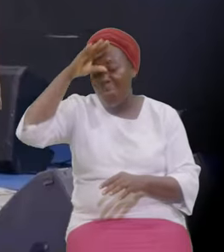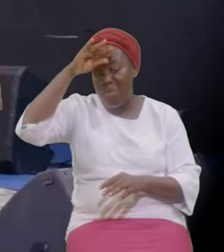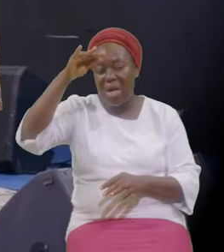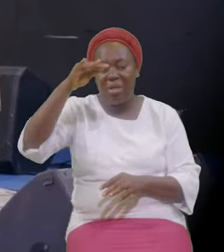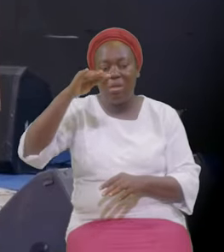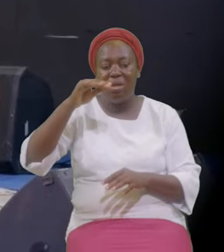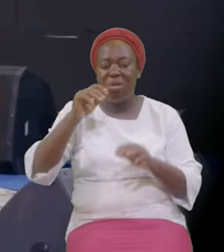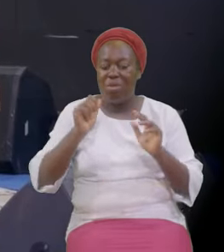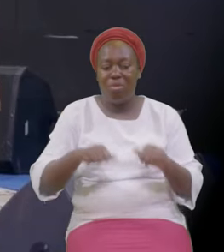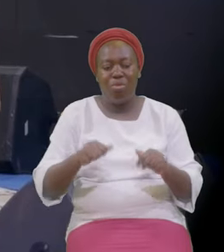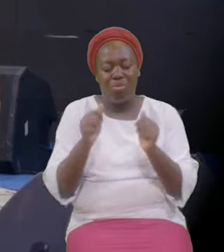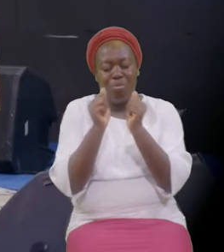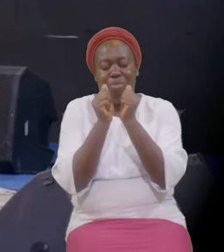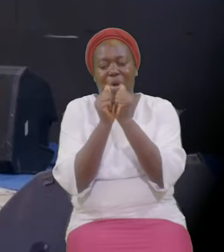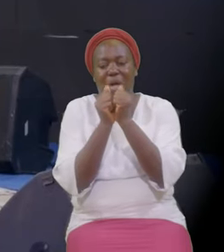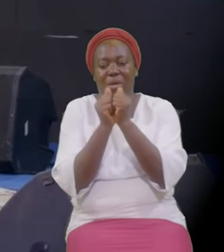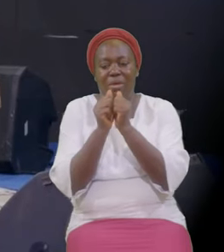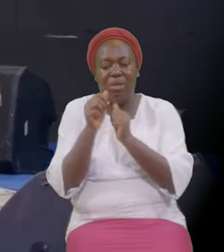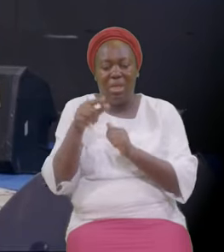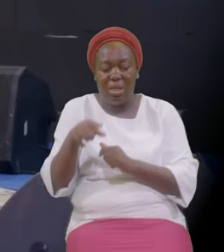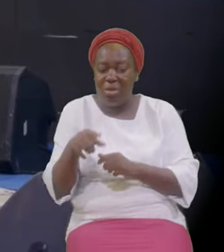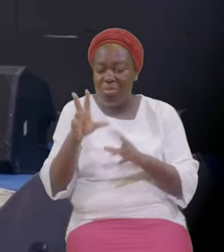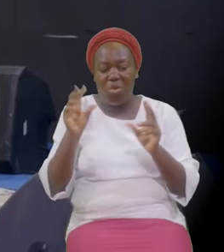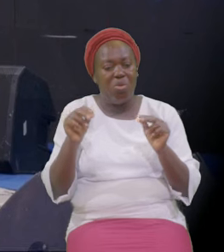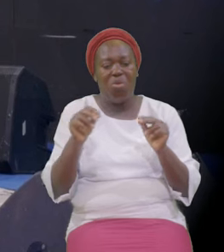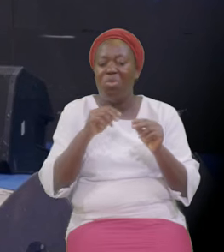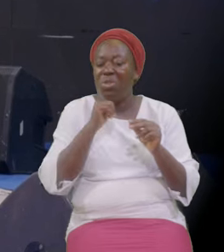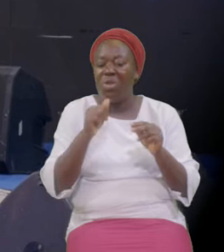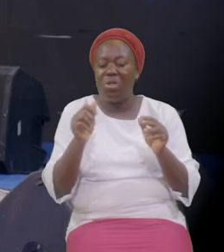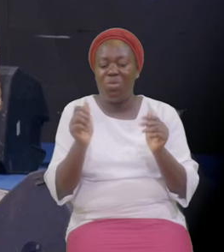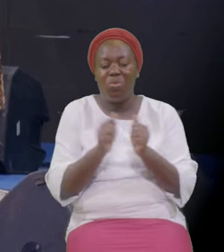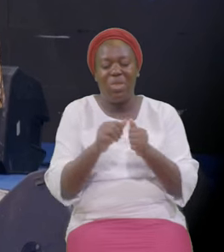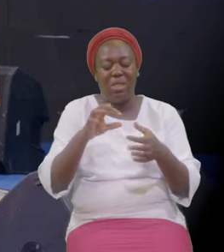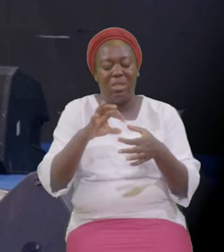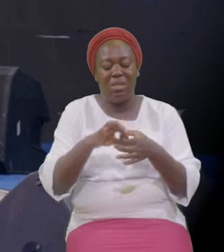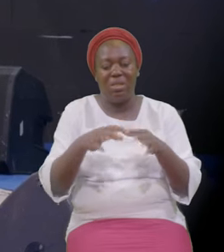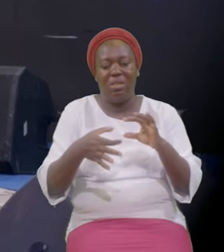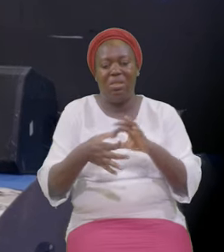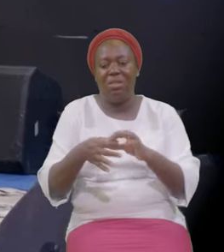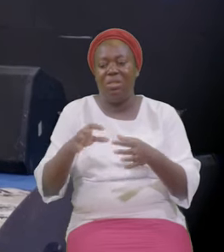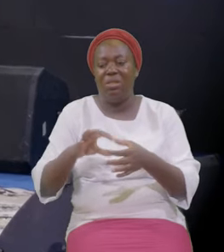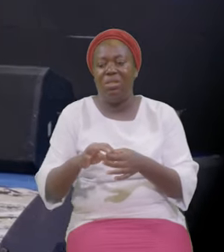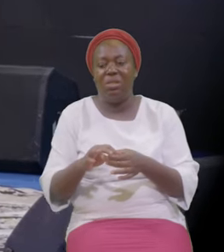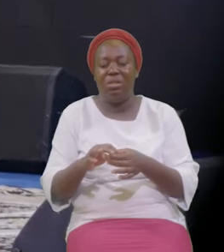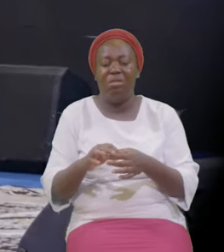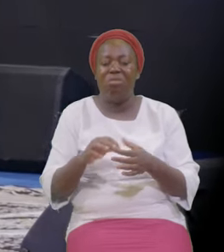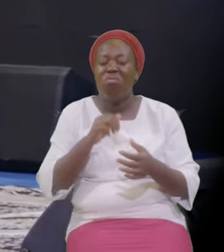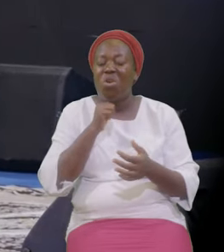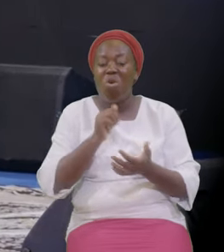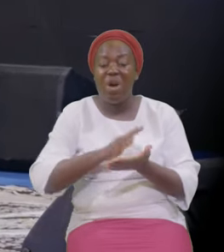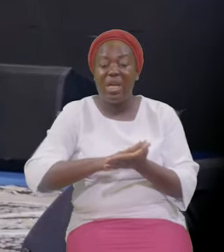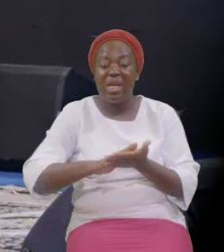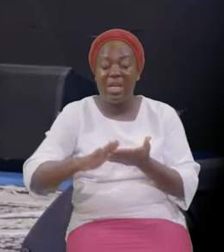bind him. No, not with chains. Unclean spirit. But